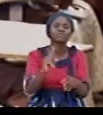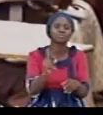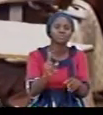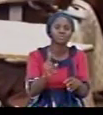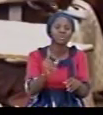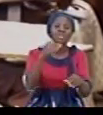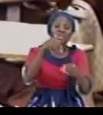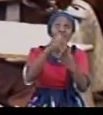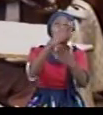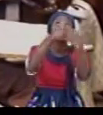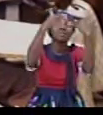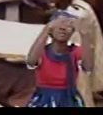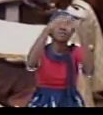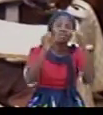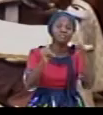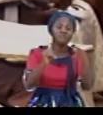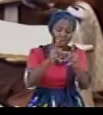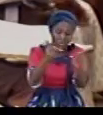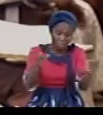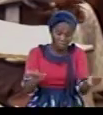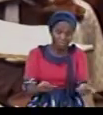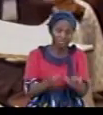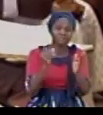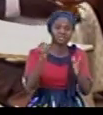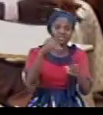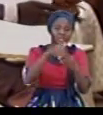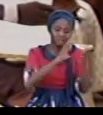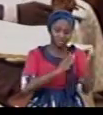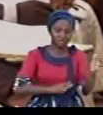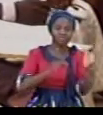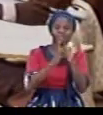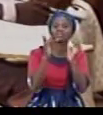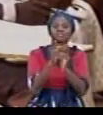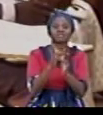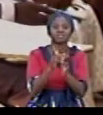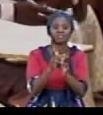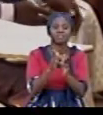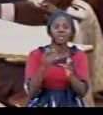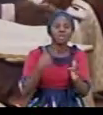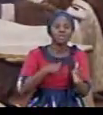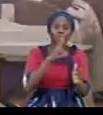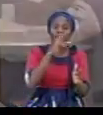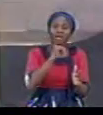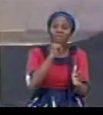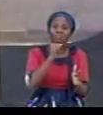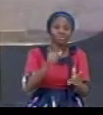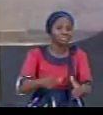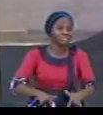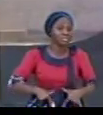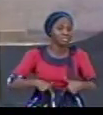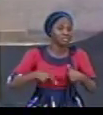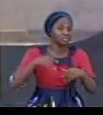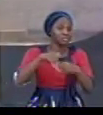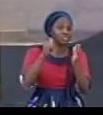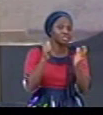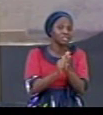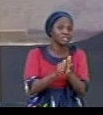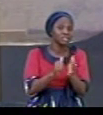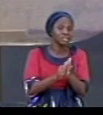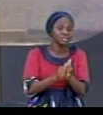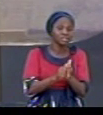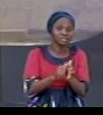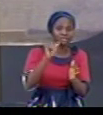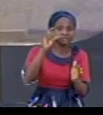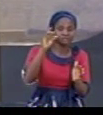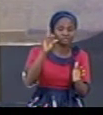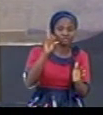heavenly places, in Christ Jesus. We're not living there anymore. We're not in the